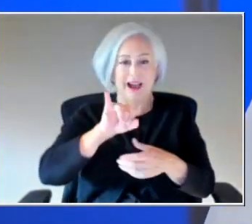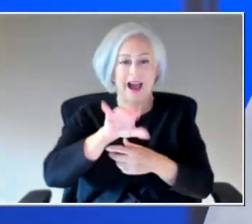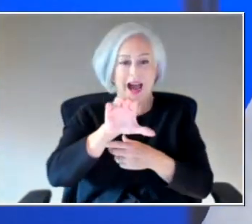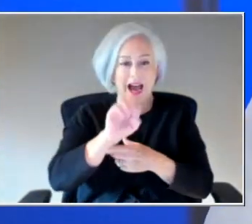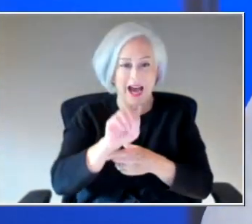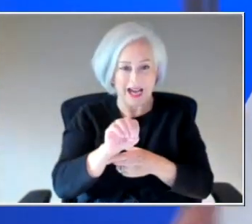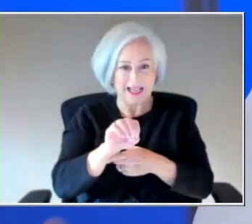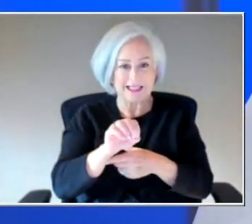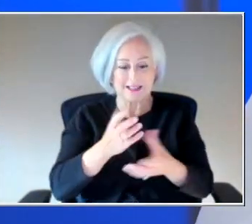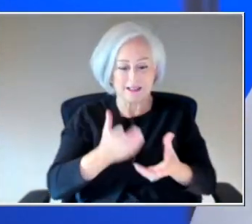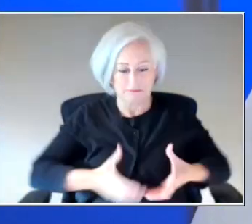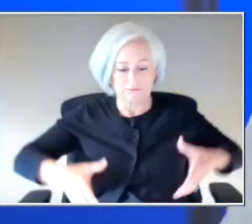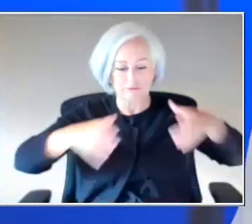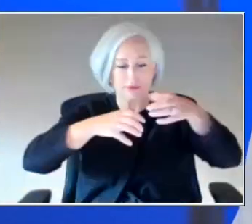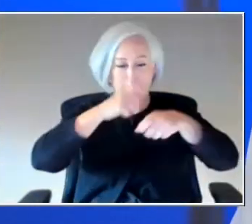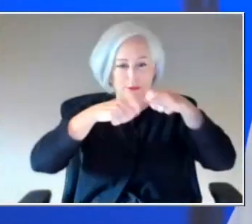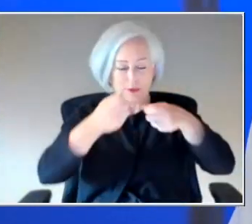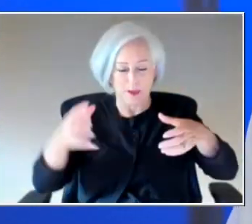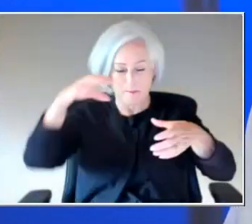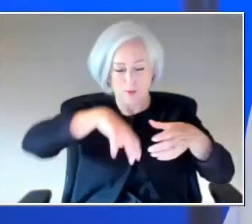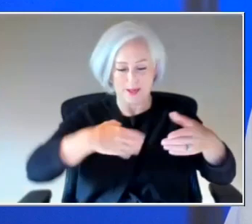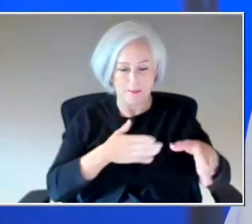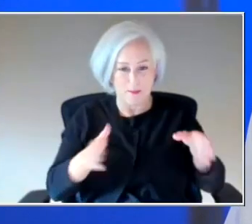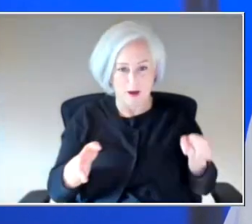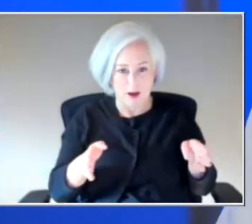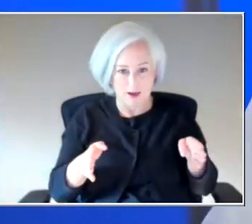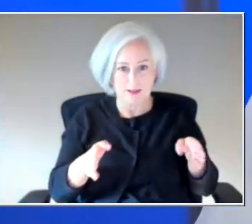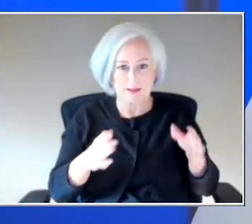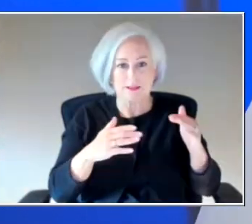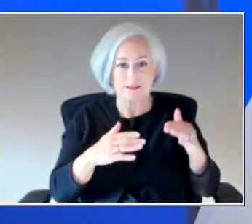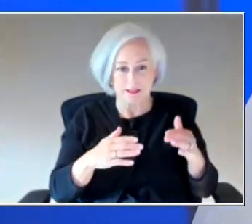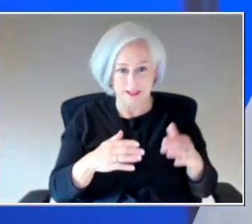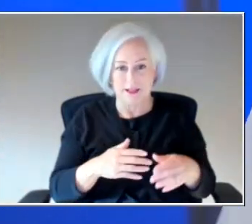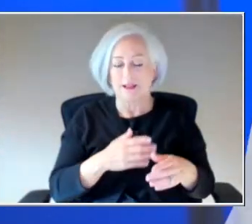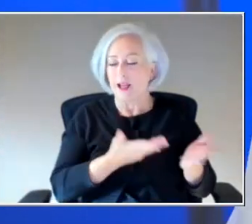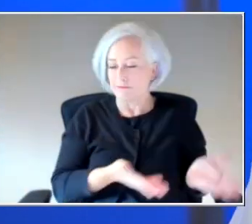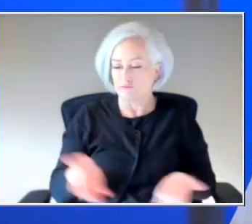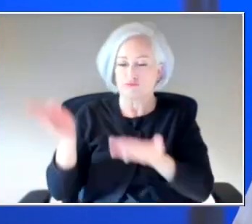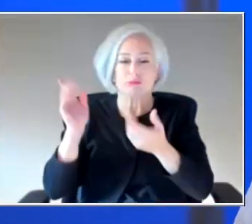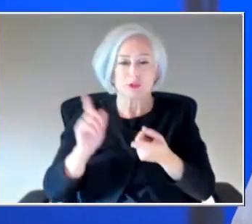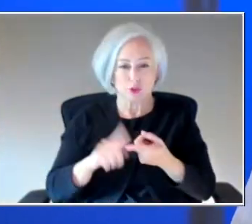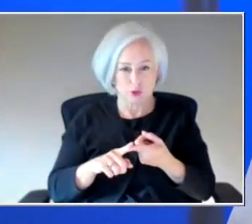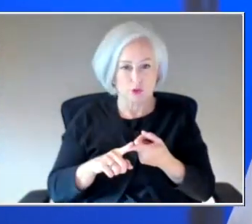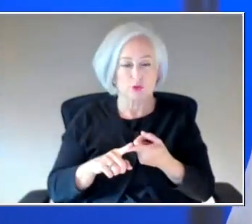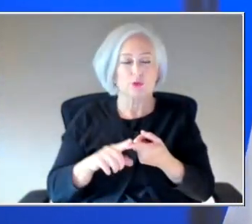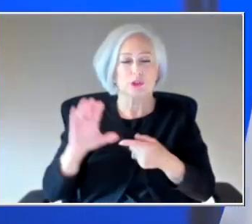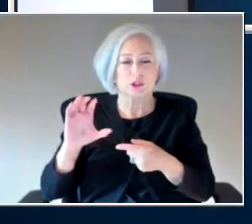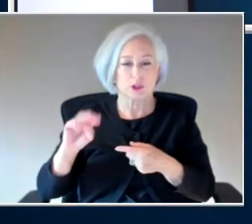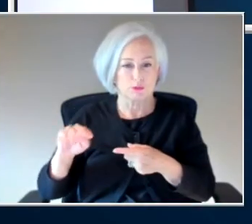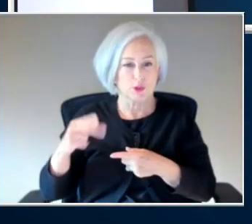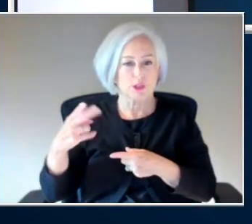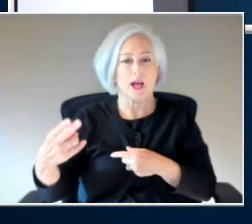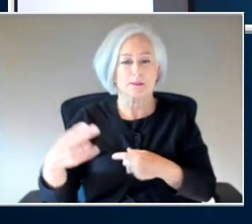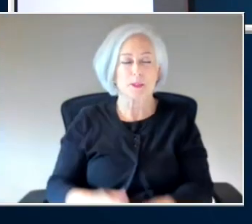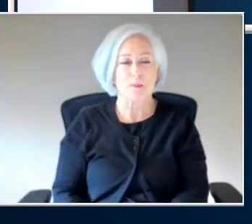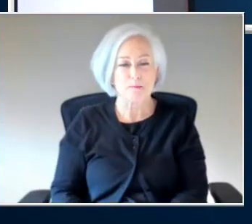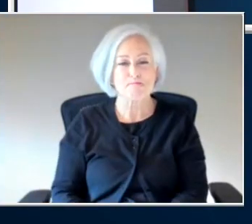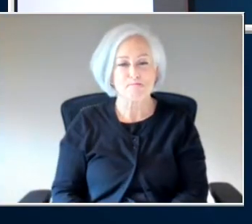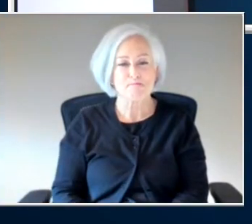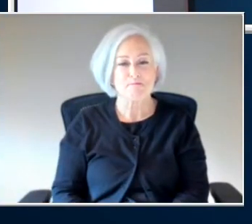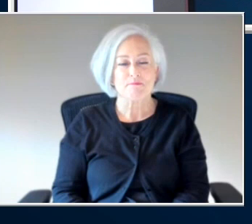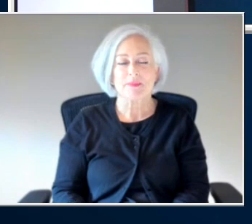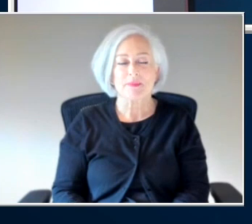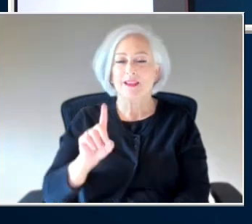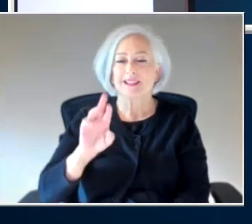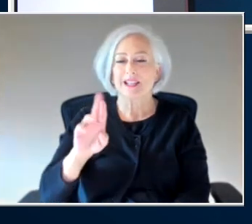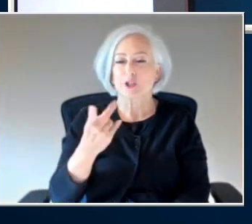boxed up by procurement coordinators and delivered directly in the OR over at Children's Mercy. So Dr. Hendrickson, what does a day in the